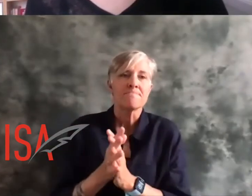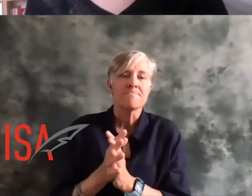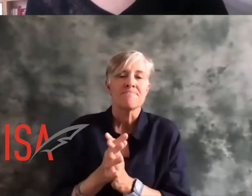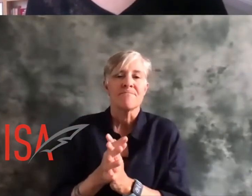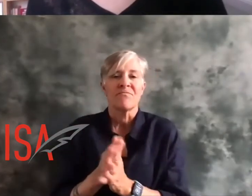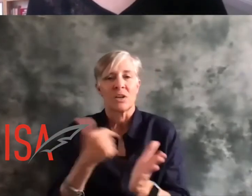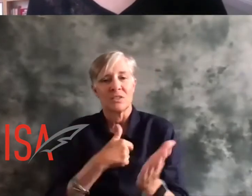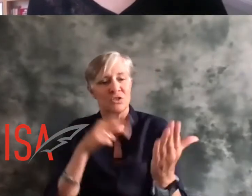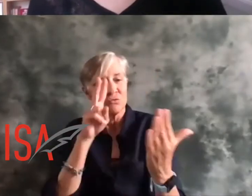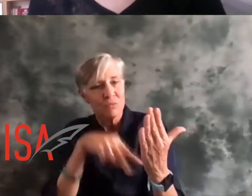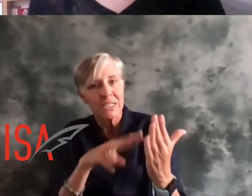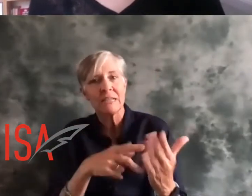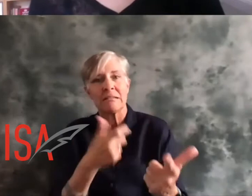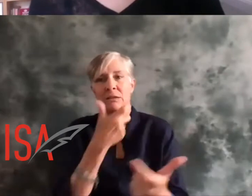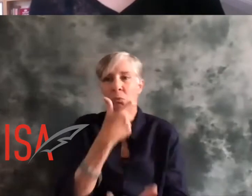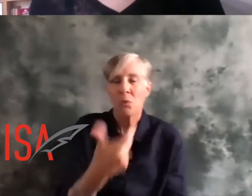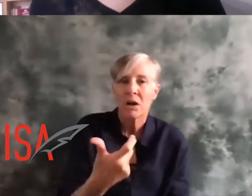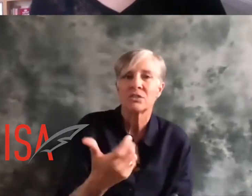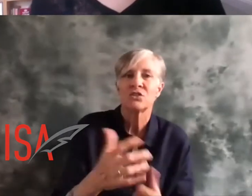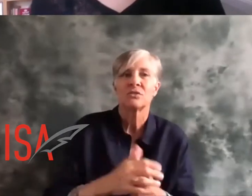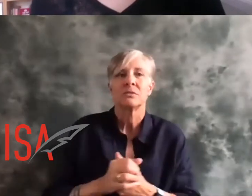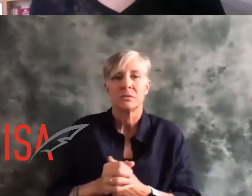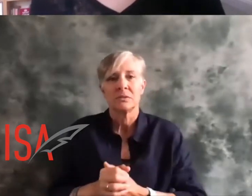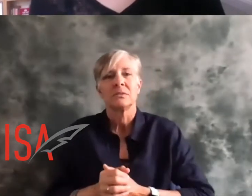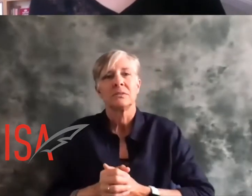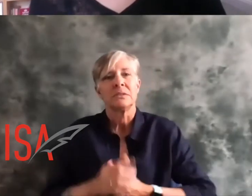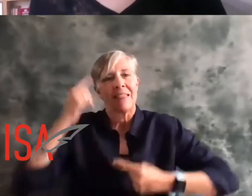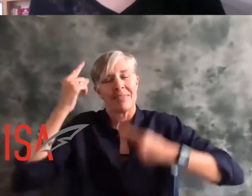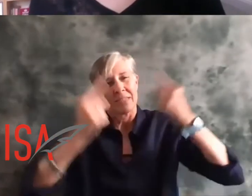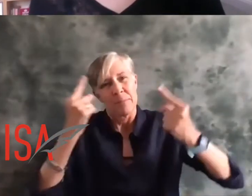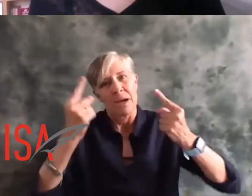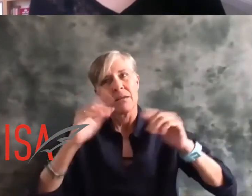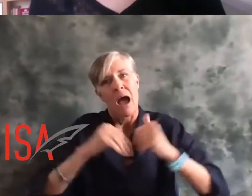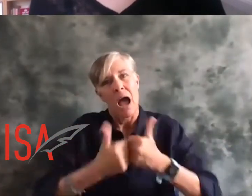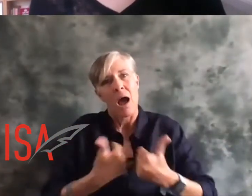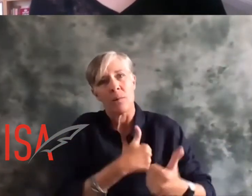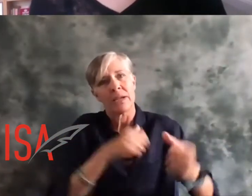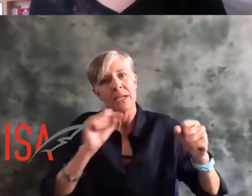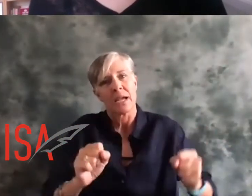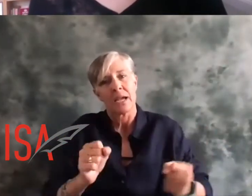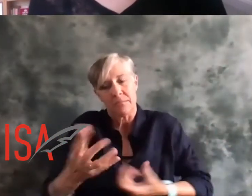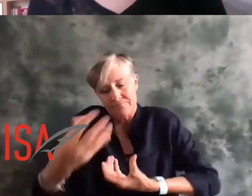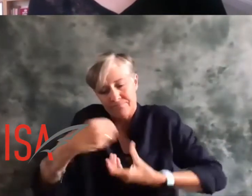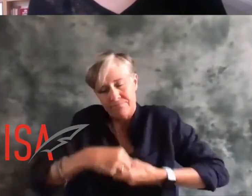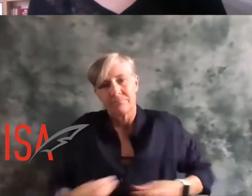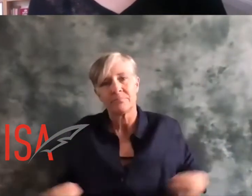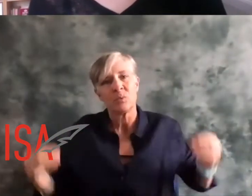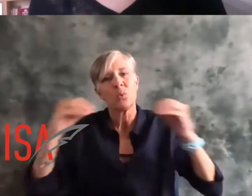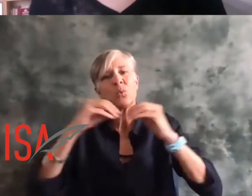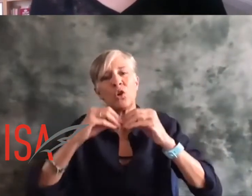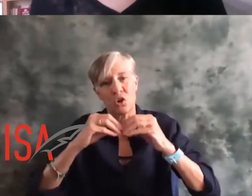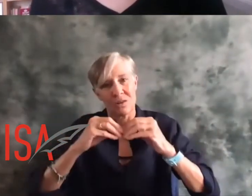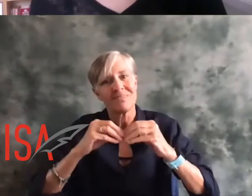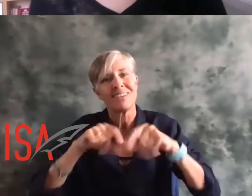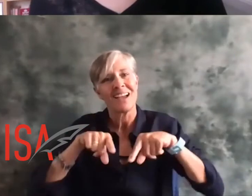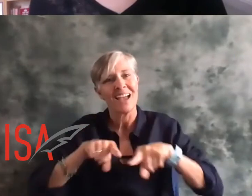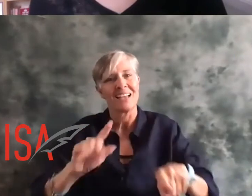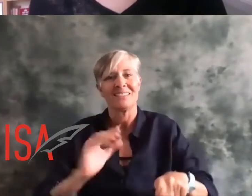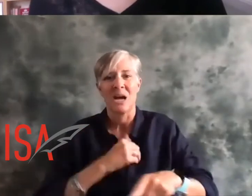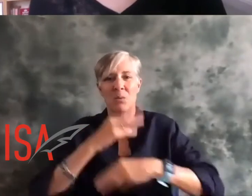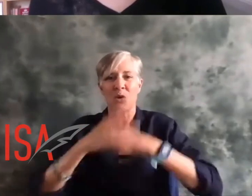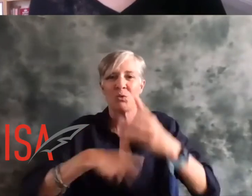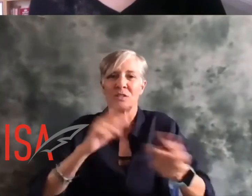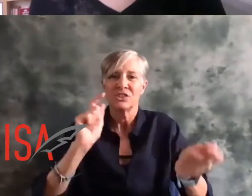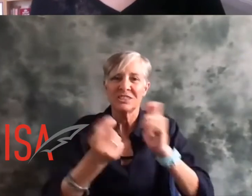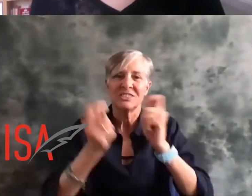consuming and reading, is some thoughts about how we can be more inclusive as this world changes